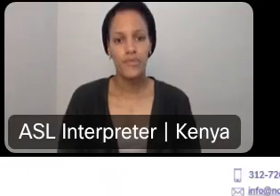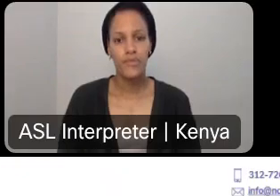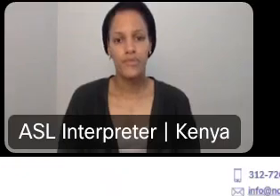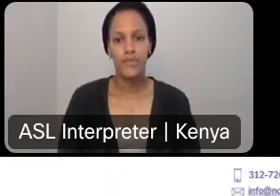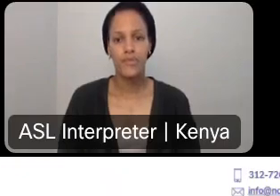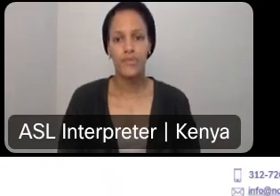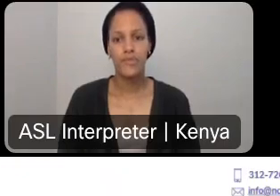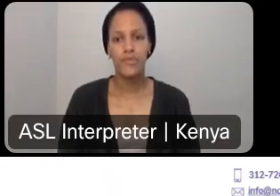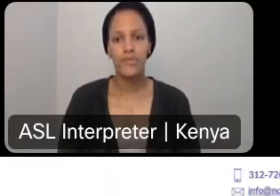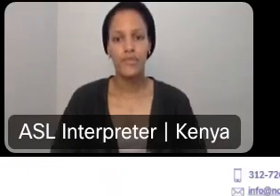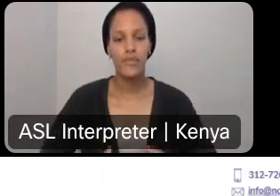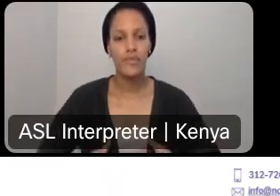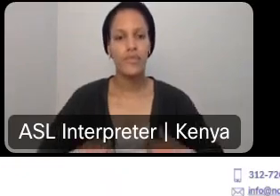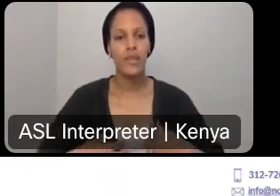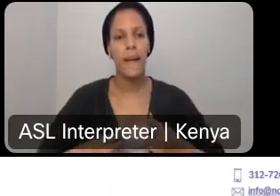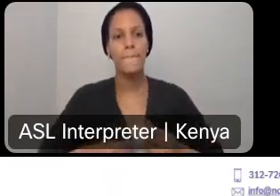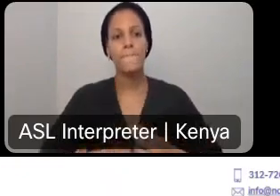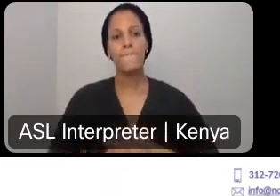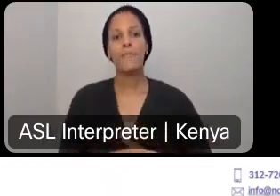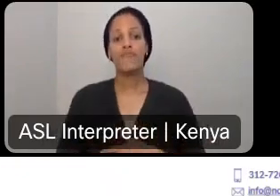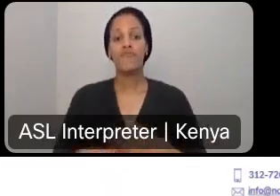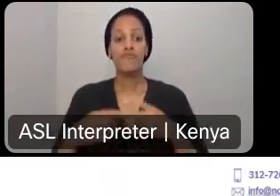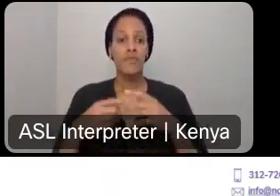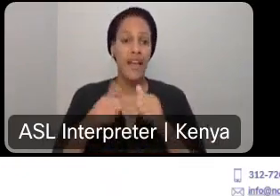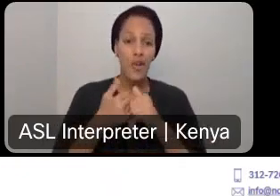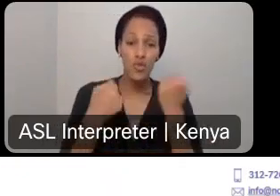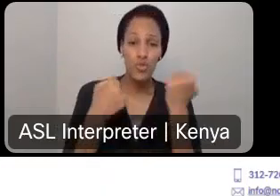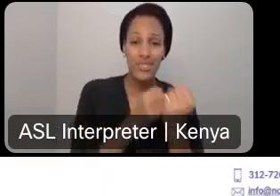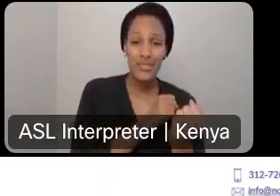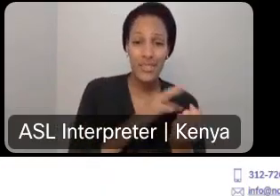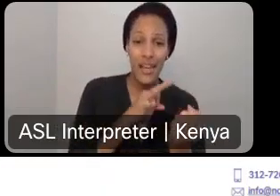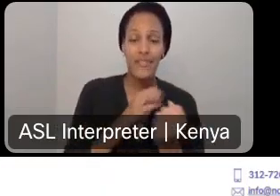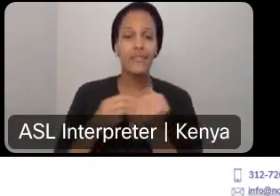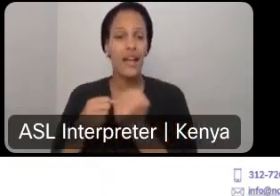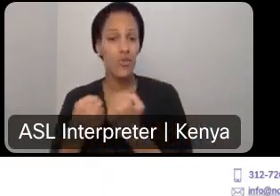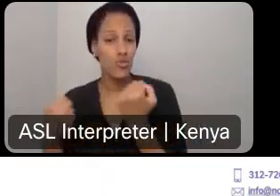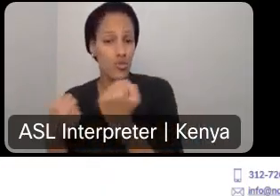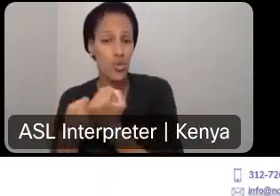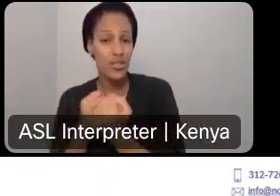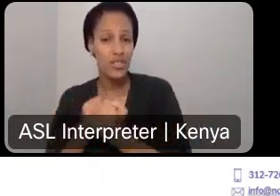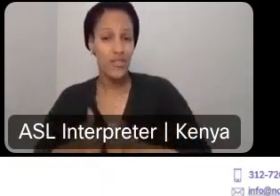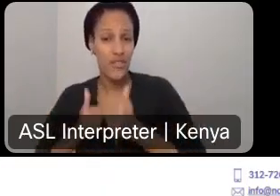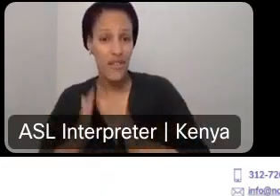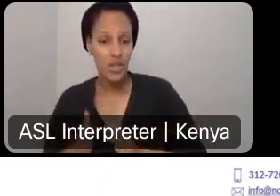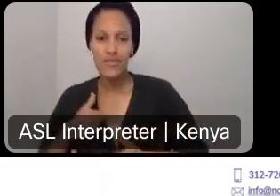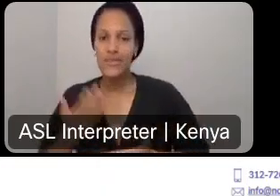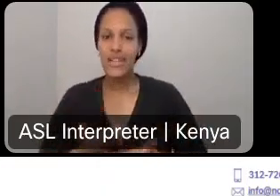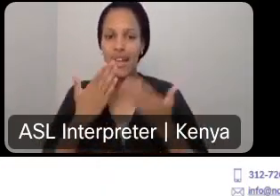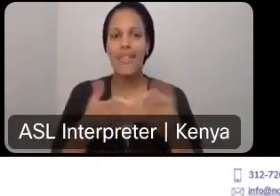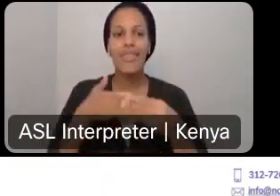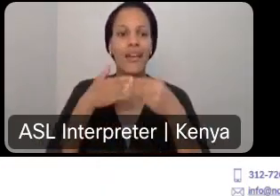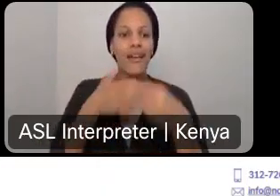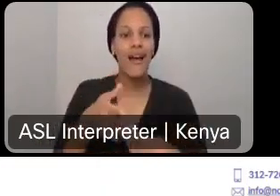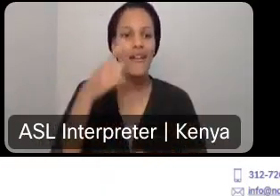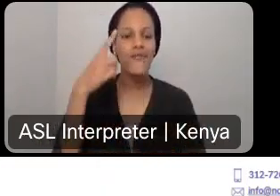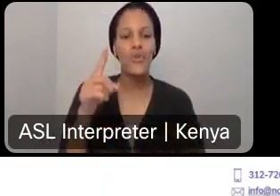To support staff and survivors, we recommend using the Guide for Emotional Support. There's a link to the